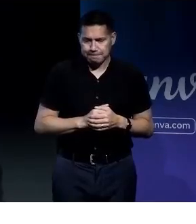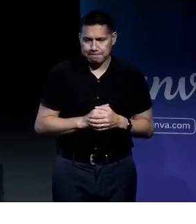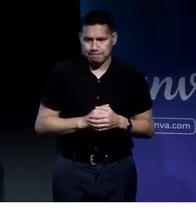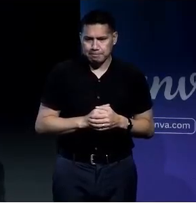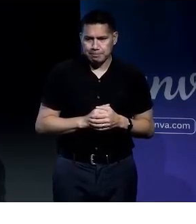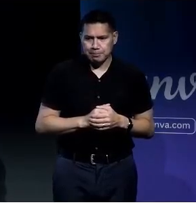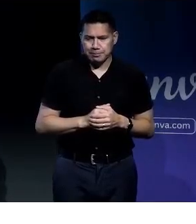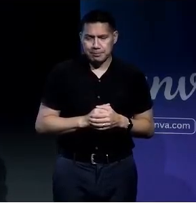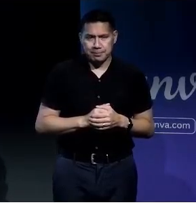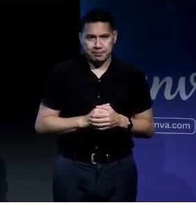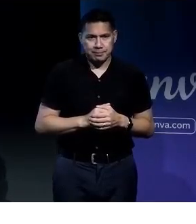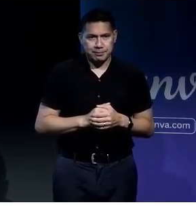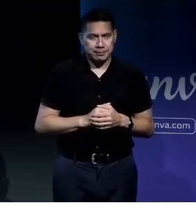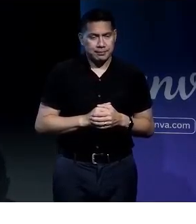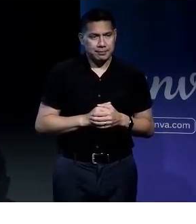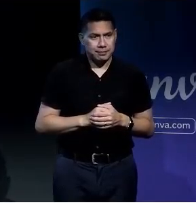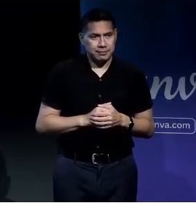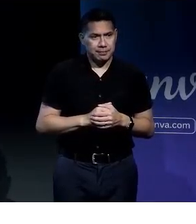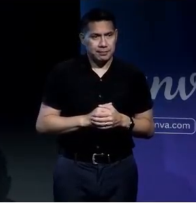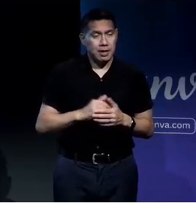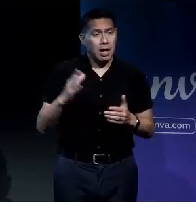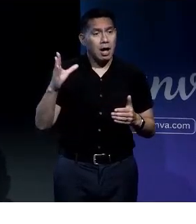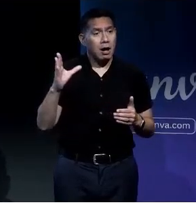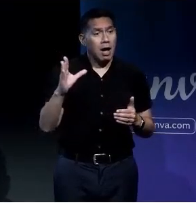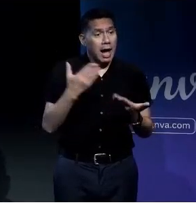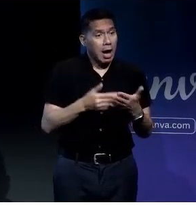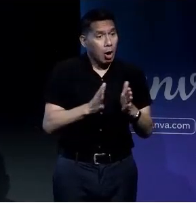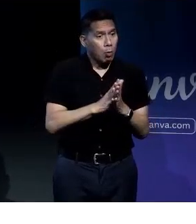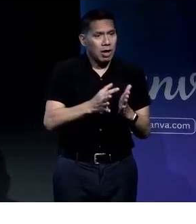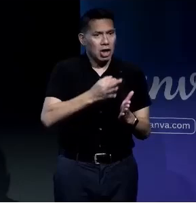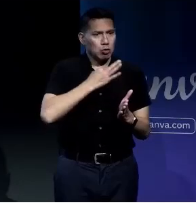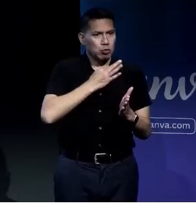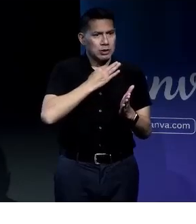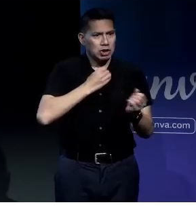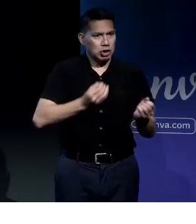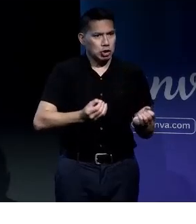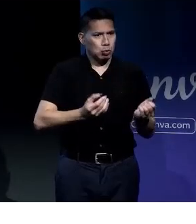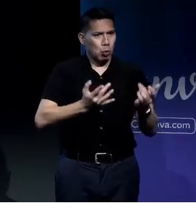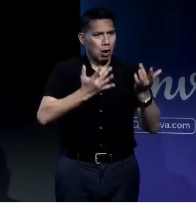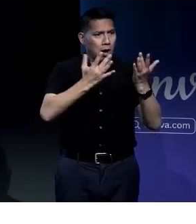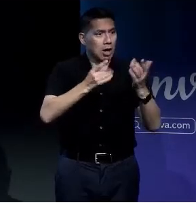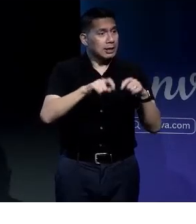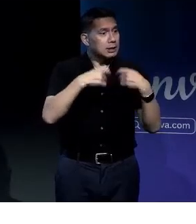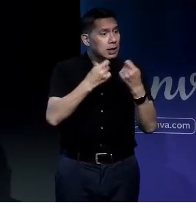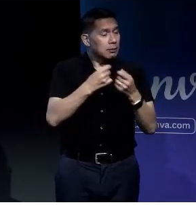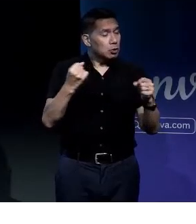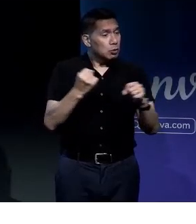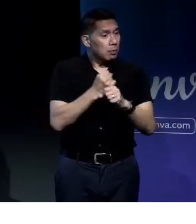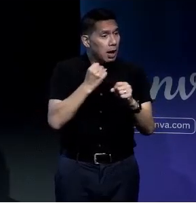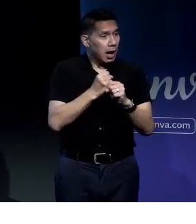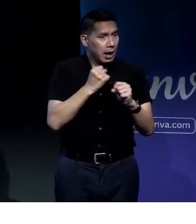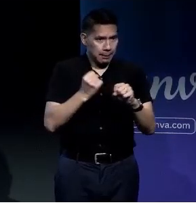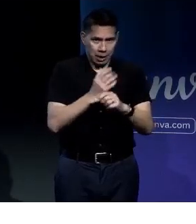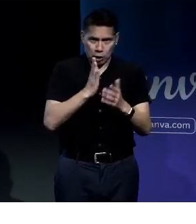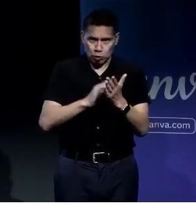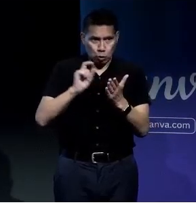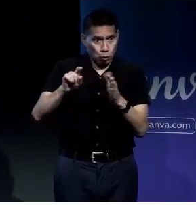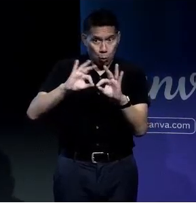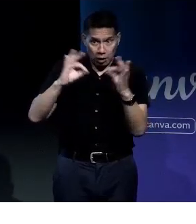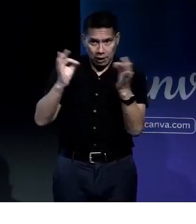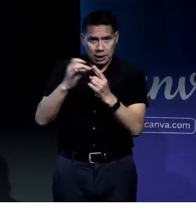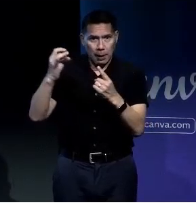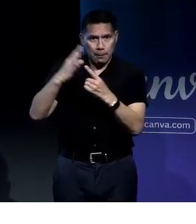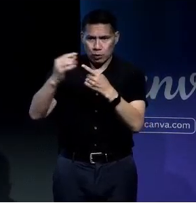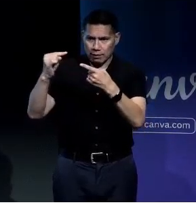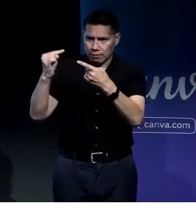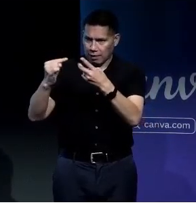You should do that based off of a risk score, which your team should create based on factors that are important to your organization, as well as